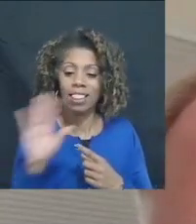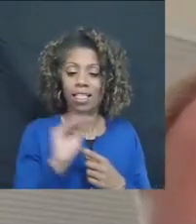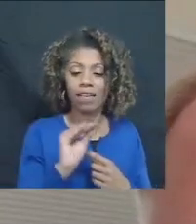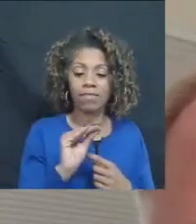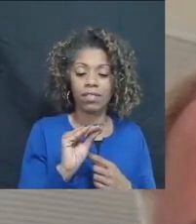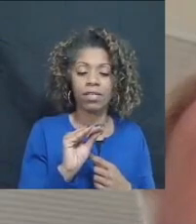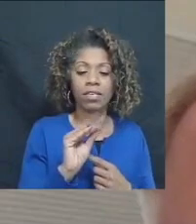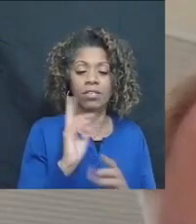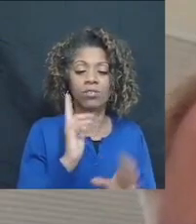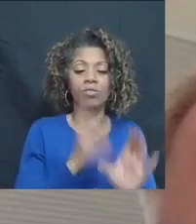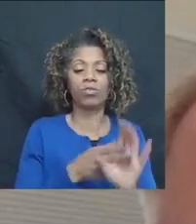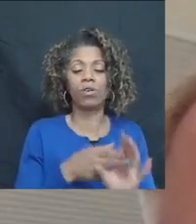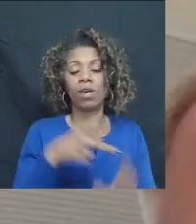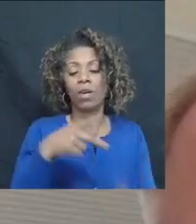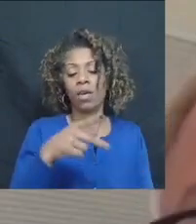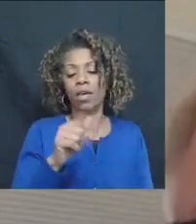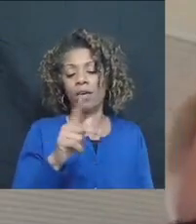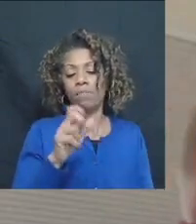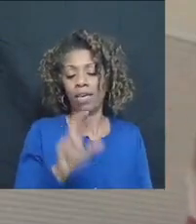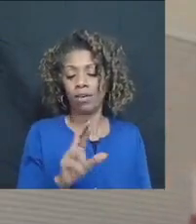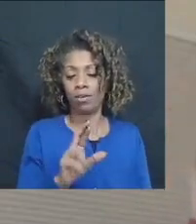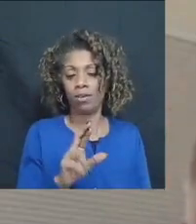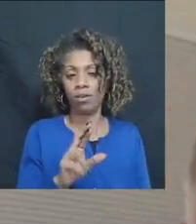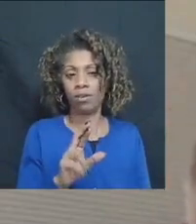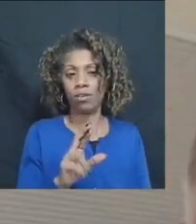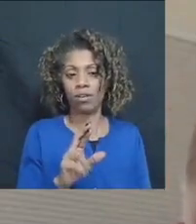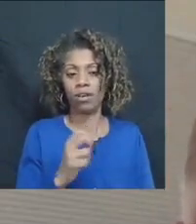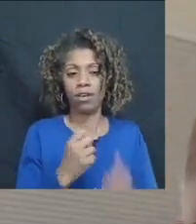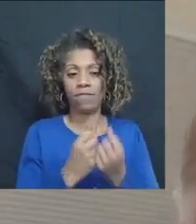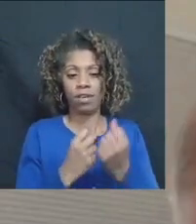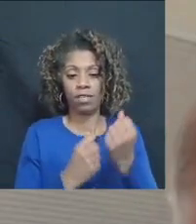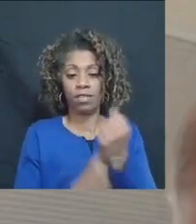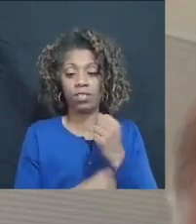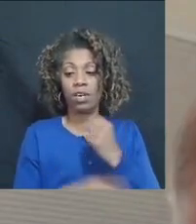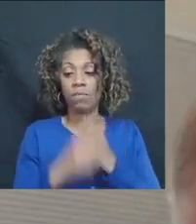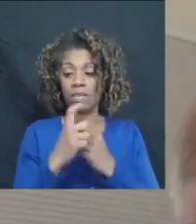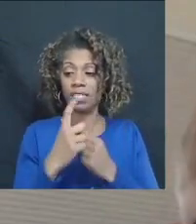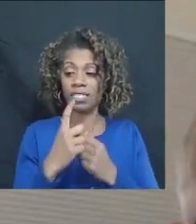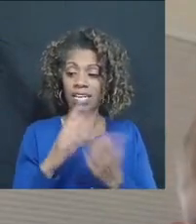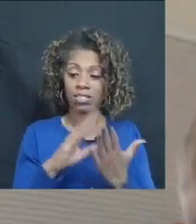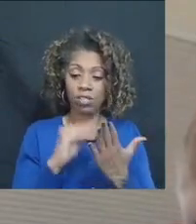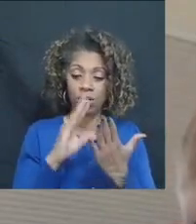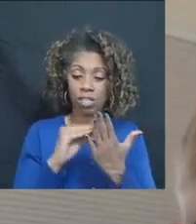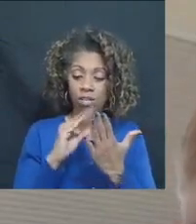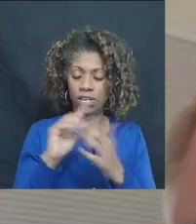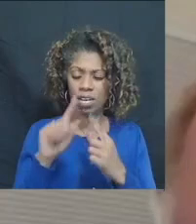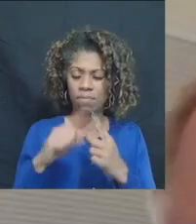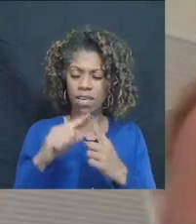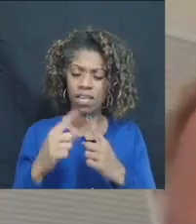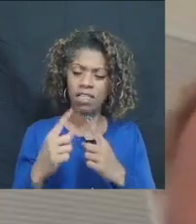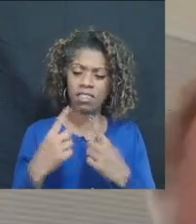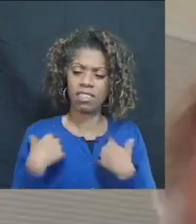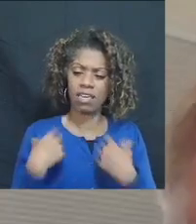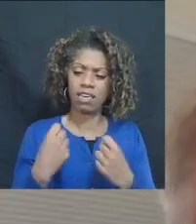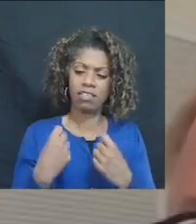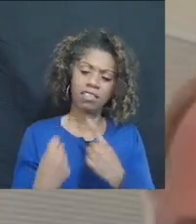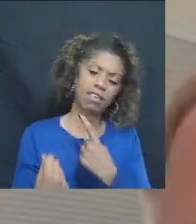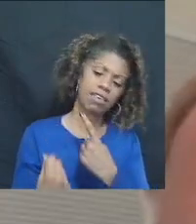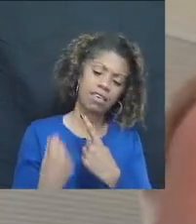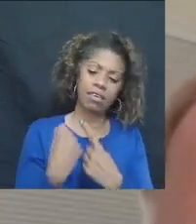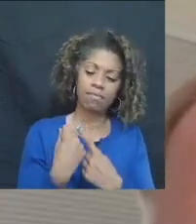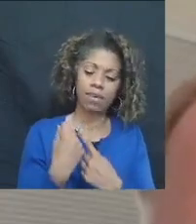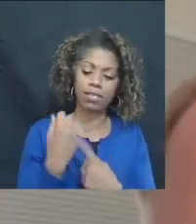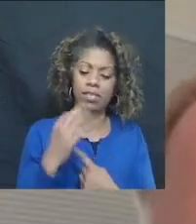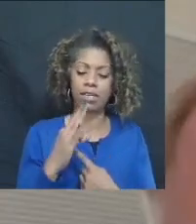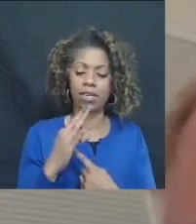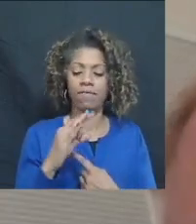scholar focused on climate and health, because as I learned about the health impacts of climate change, you just saw that they were